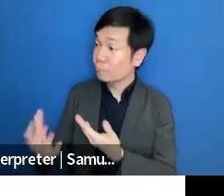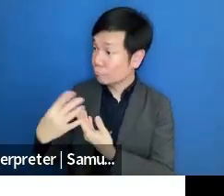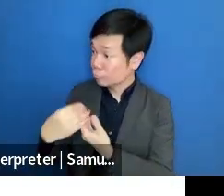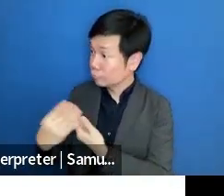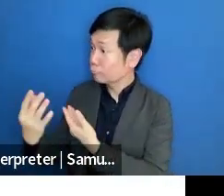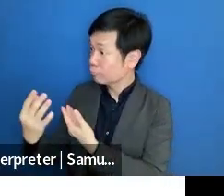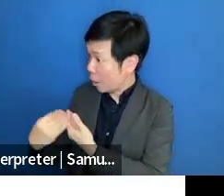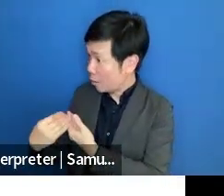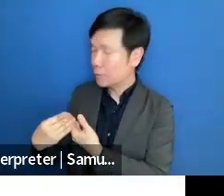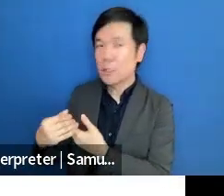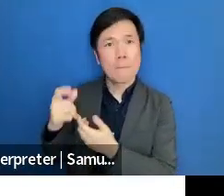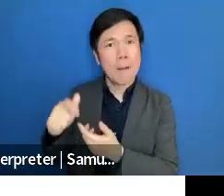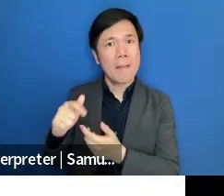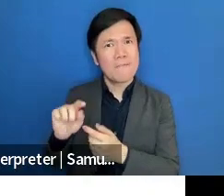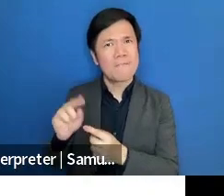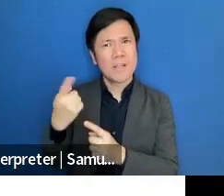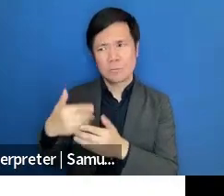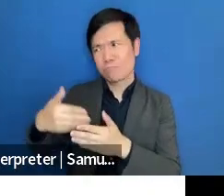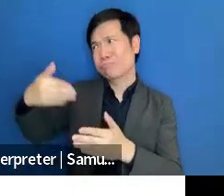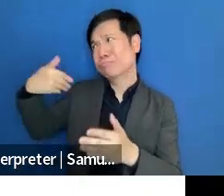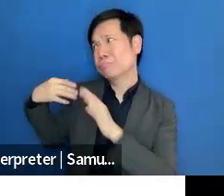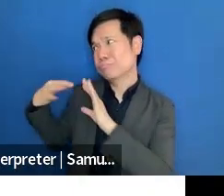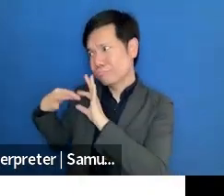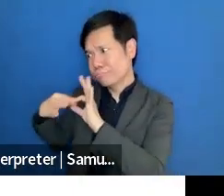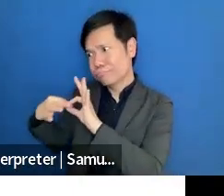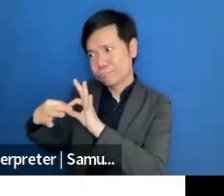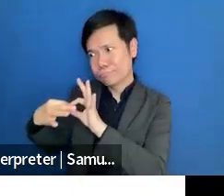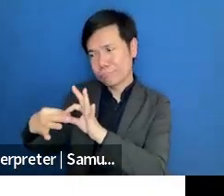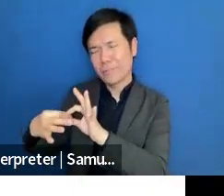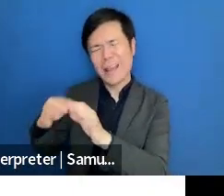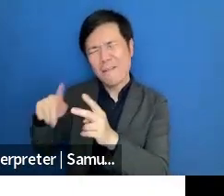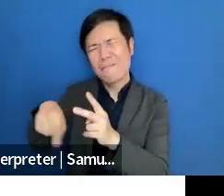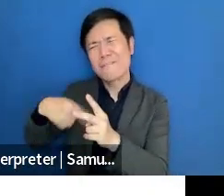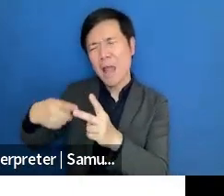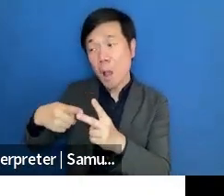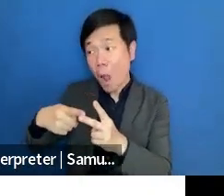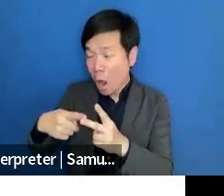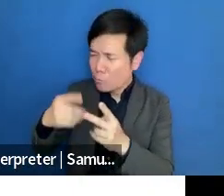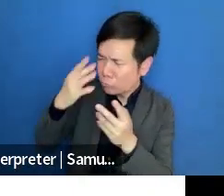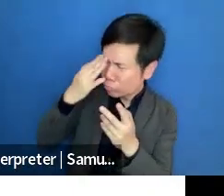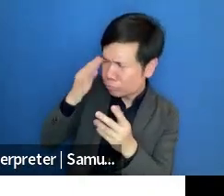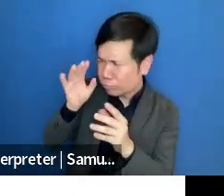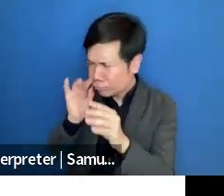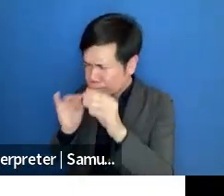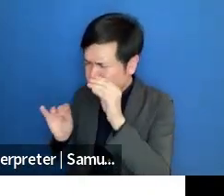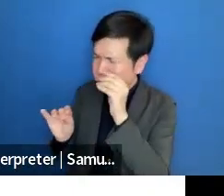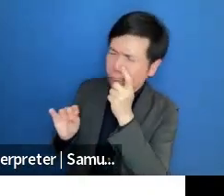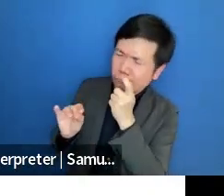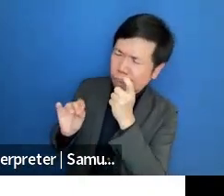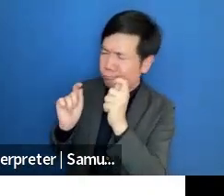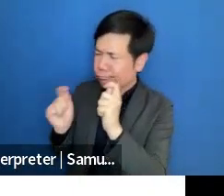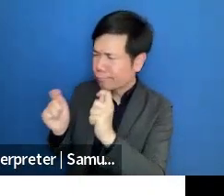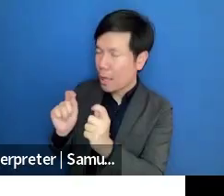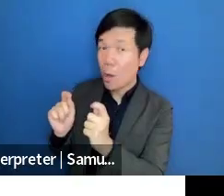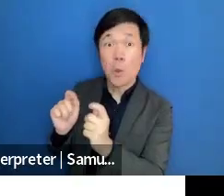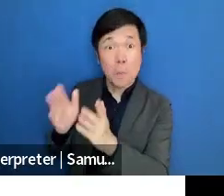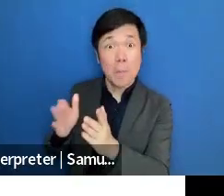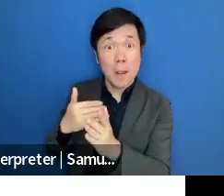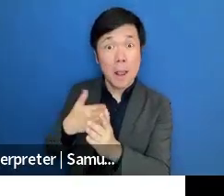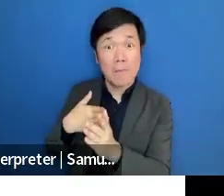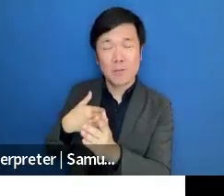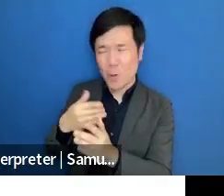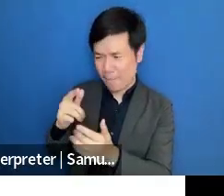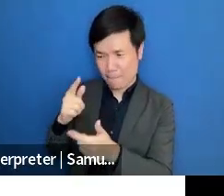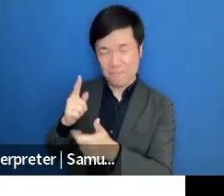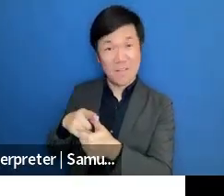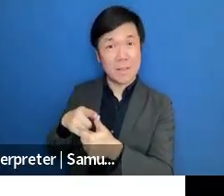They rely on relationship building, negotiation, and iterative learning. This requires adequate time, funding, and human capacity,